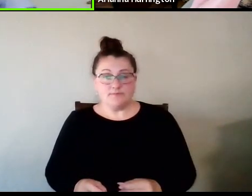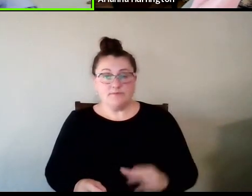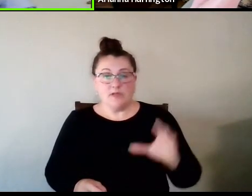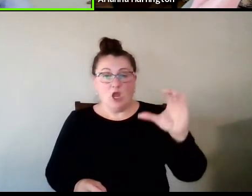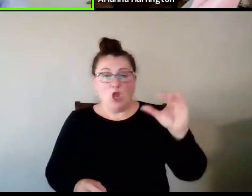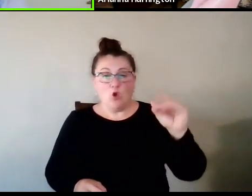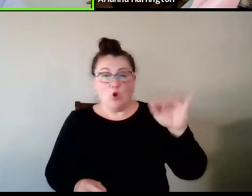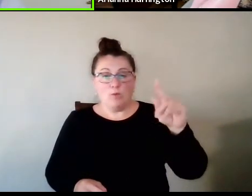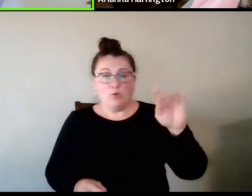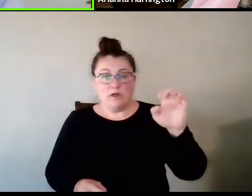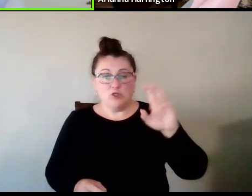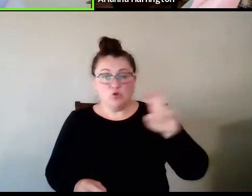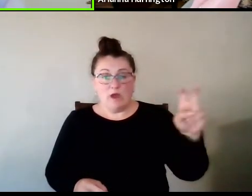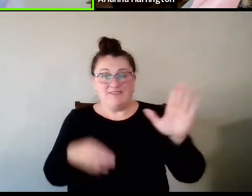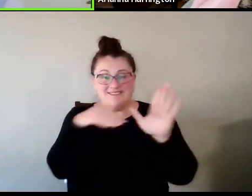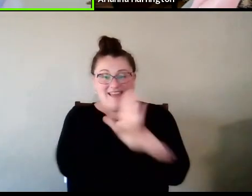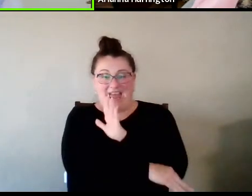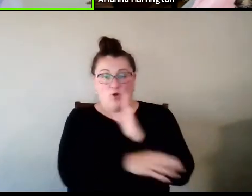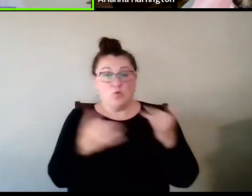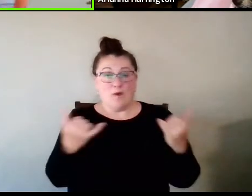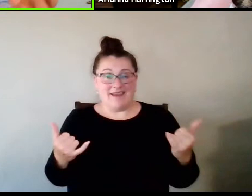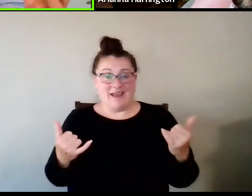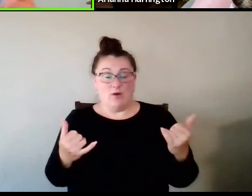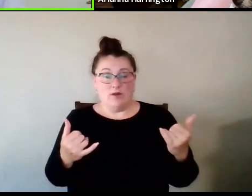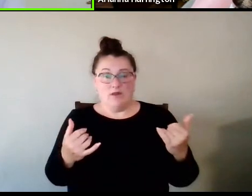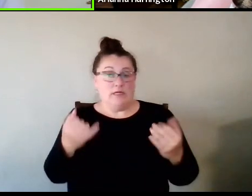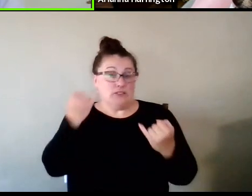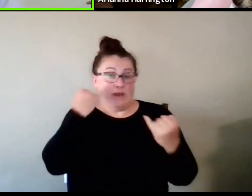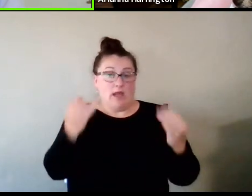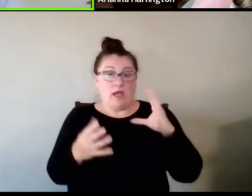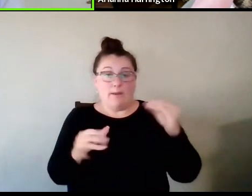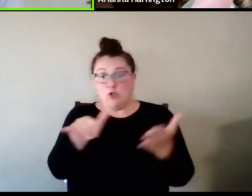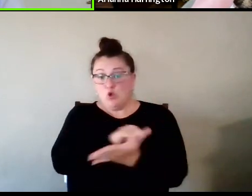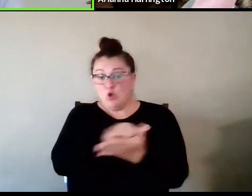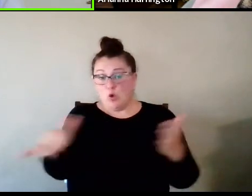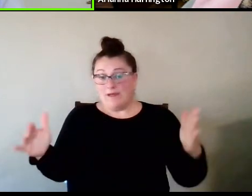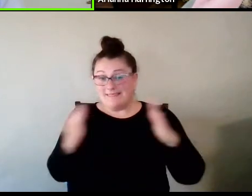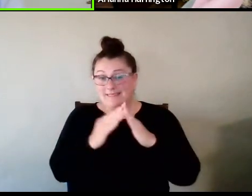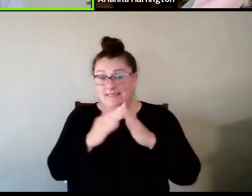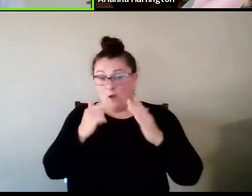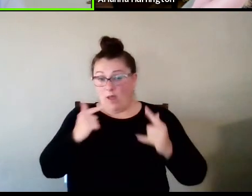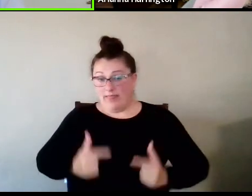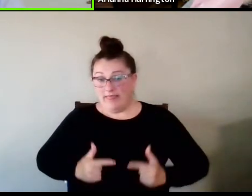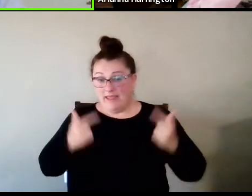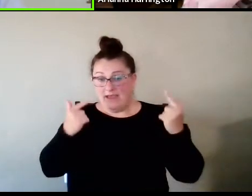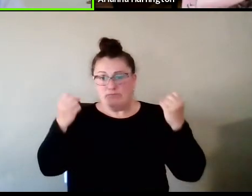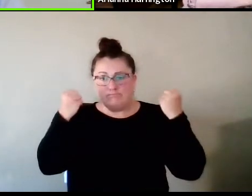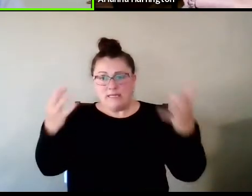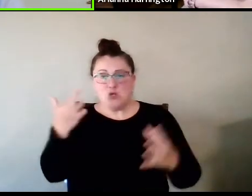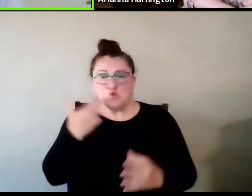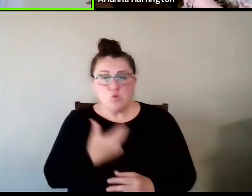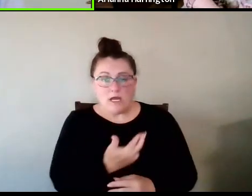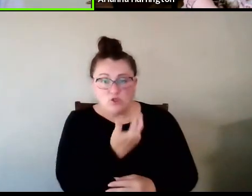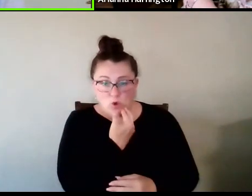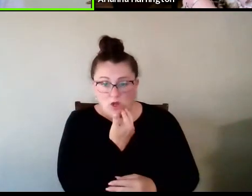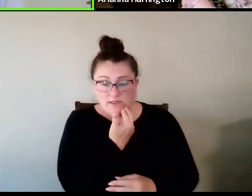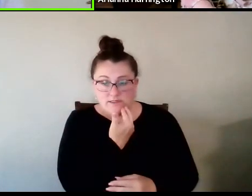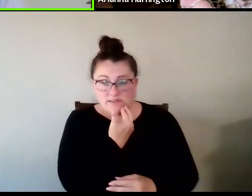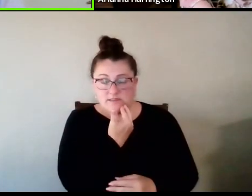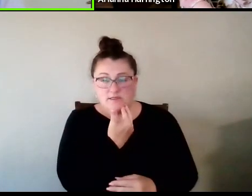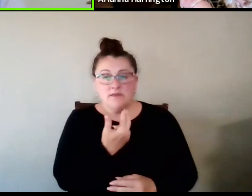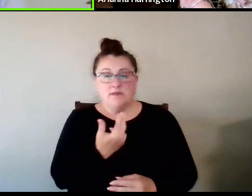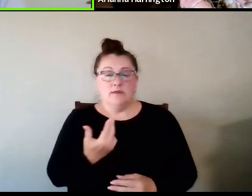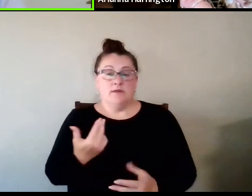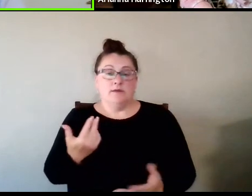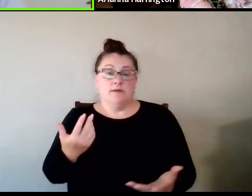travel is down. So imagine this company in New York City, where you and I live, you know, there's been many restaurants that have been hurt. So a